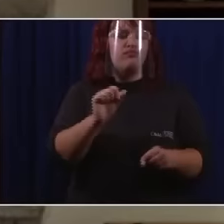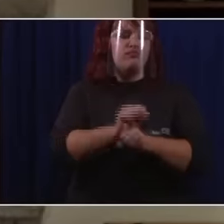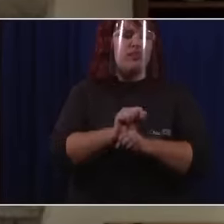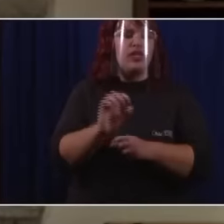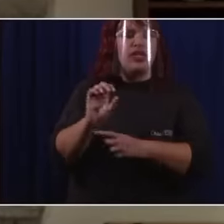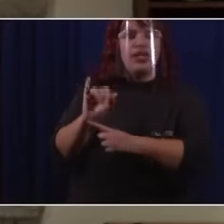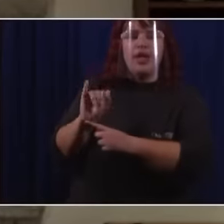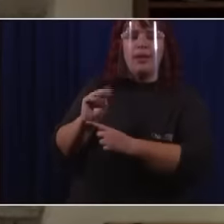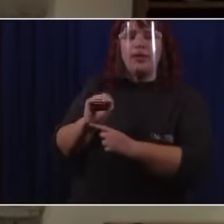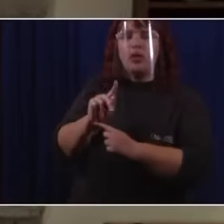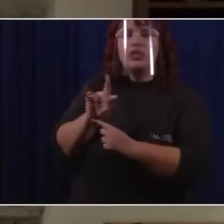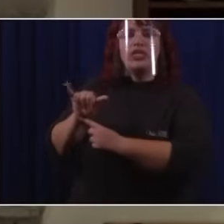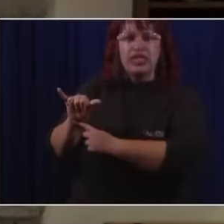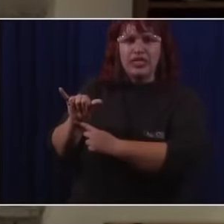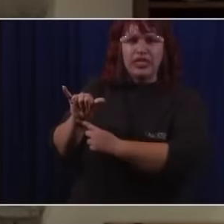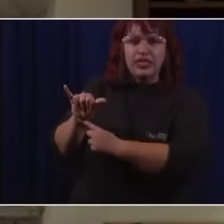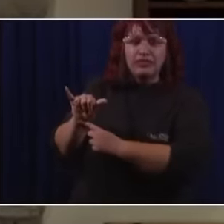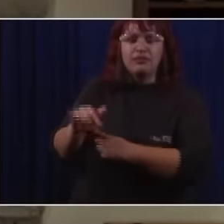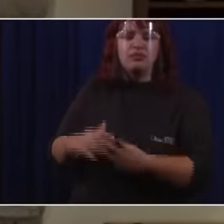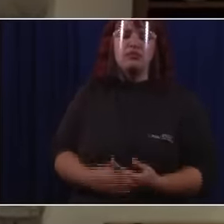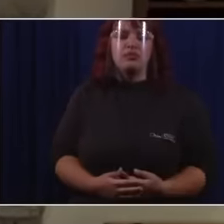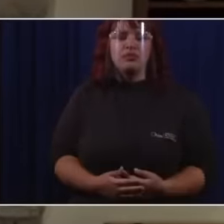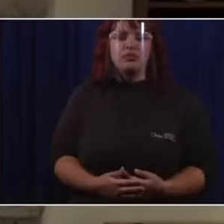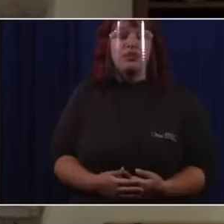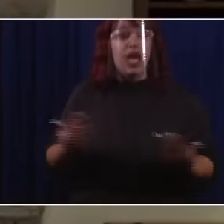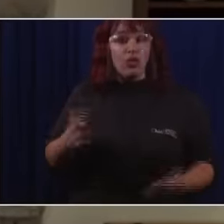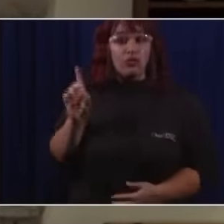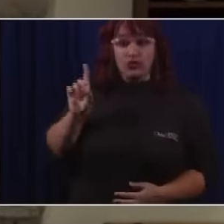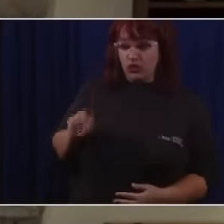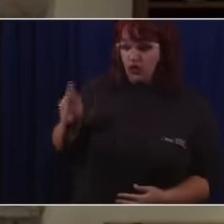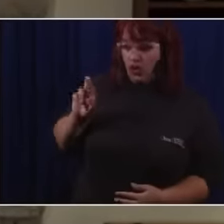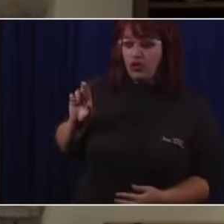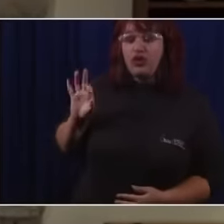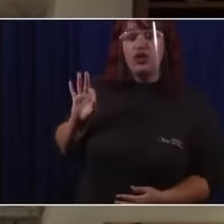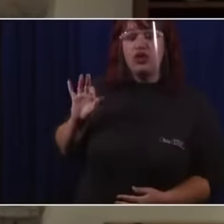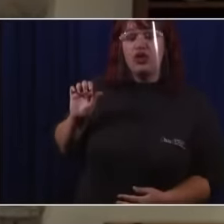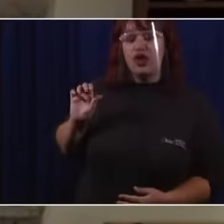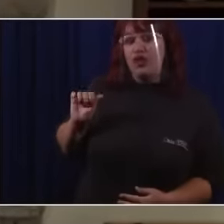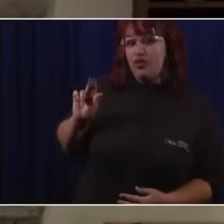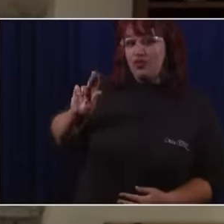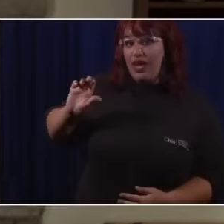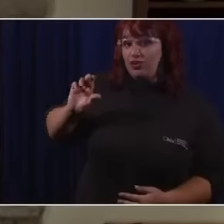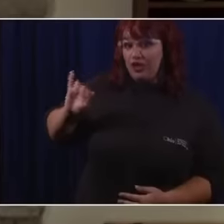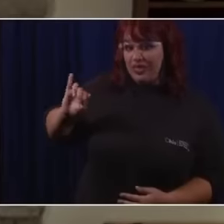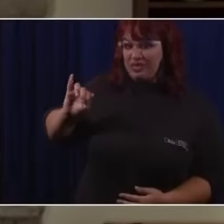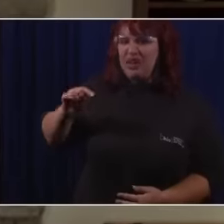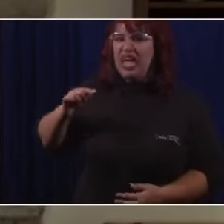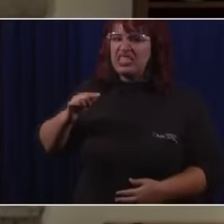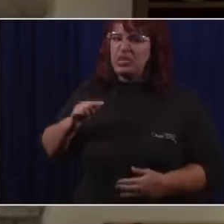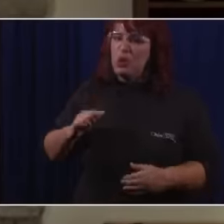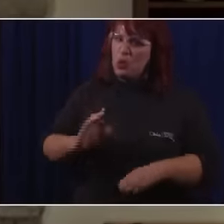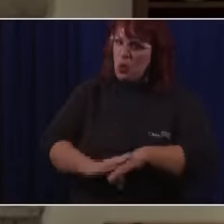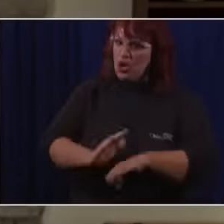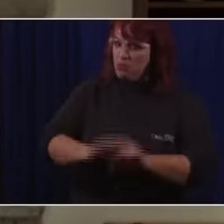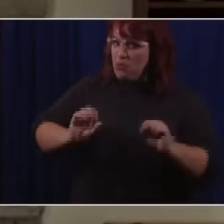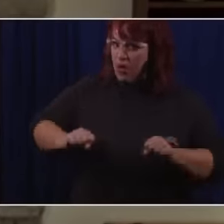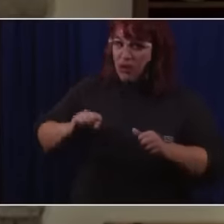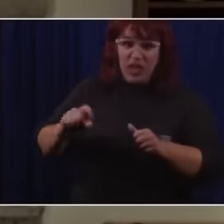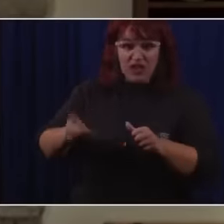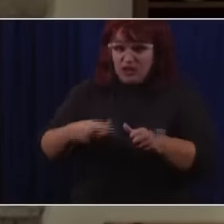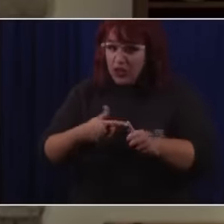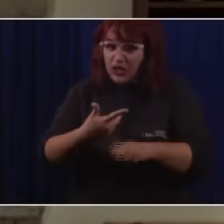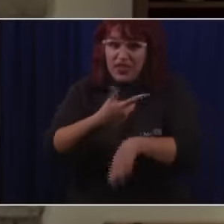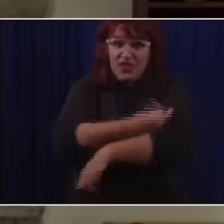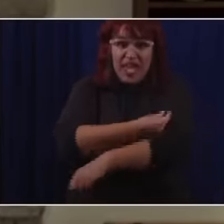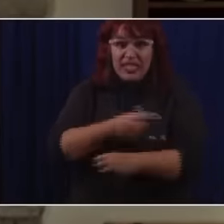any exemptions for vaccines. Now, Dr. Fauci has signaled that the first vaccines may not be highly effective. So given the fact that Acton was